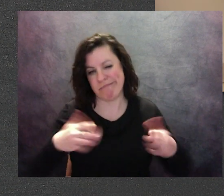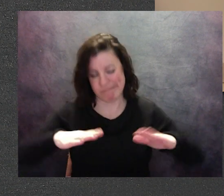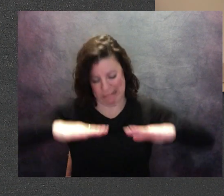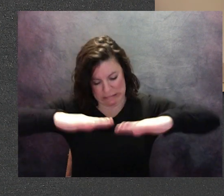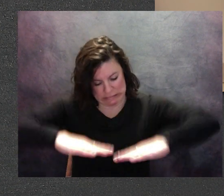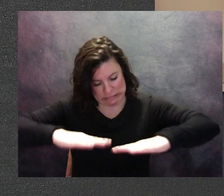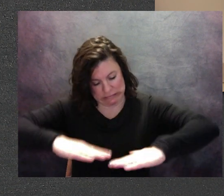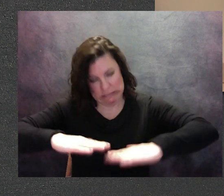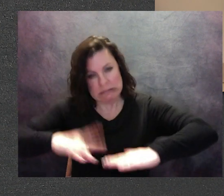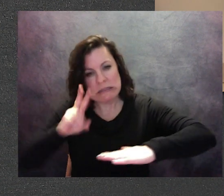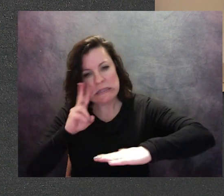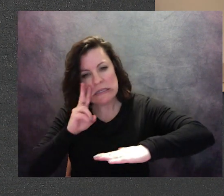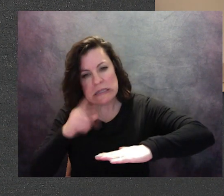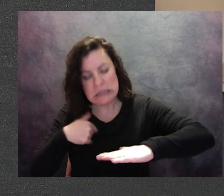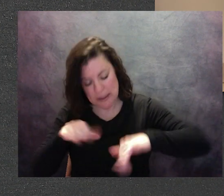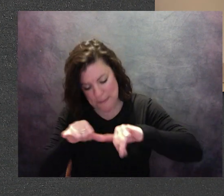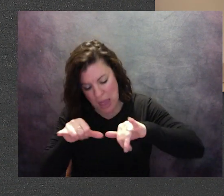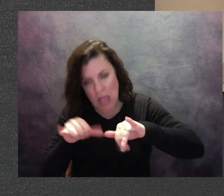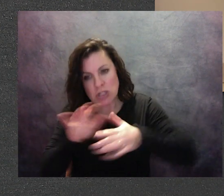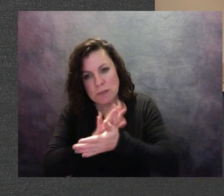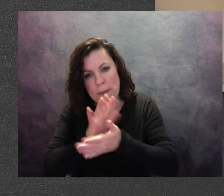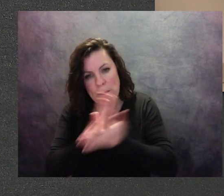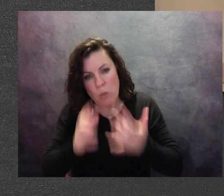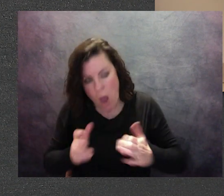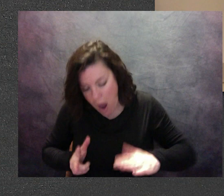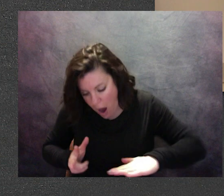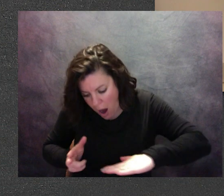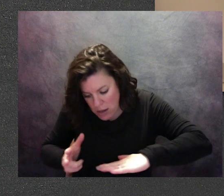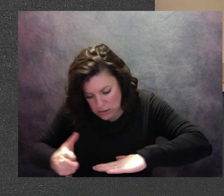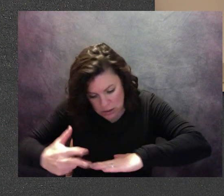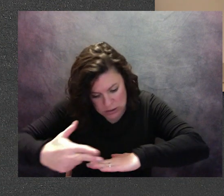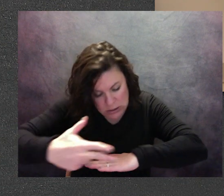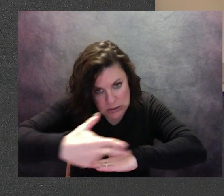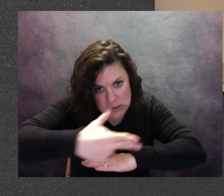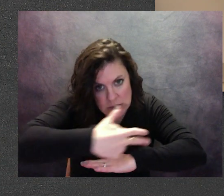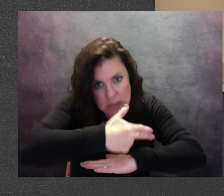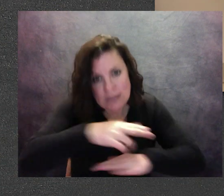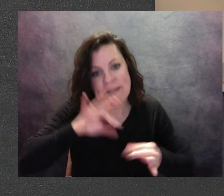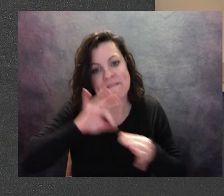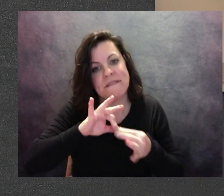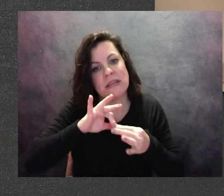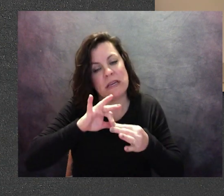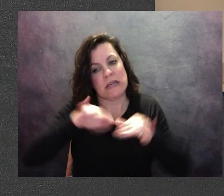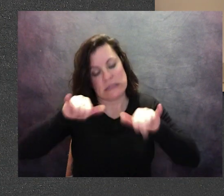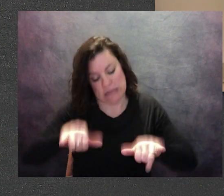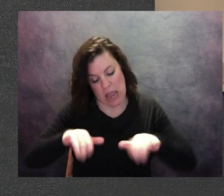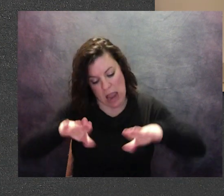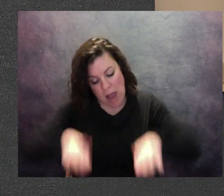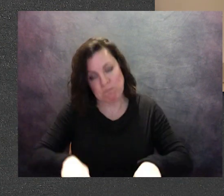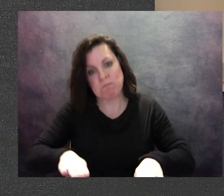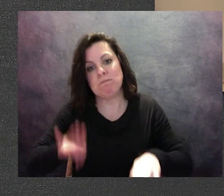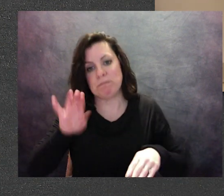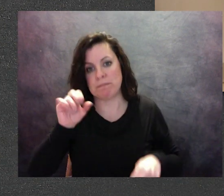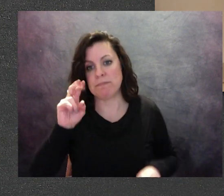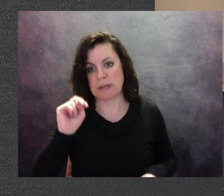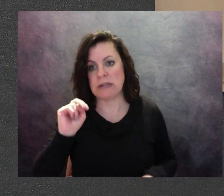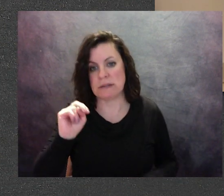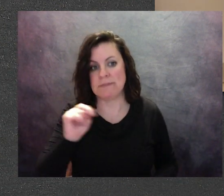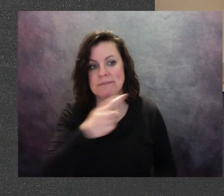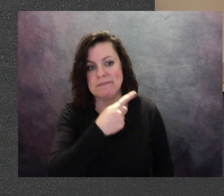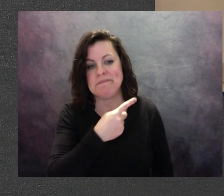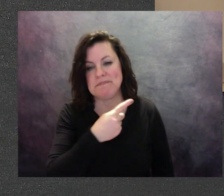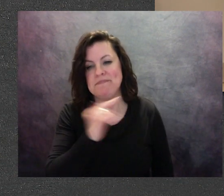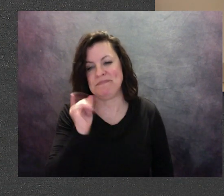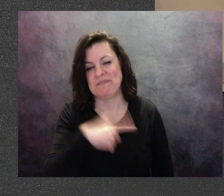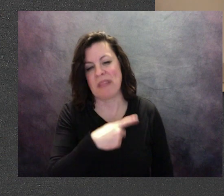and cut my paper. So I just place it in the bottom and I fold it. And I